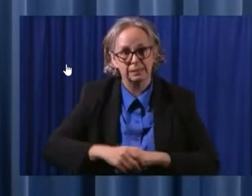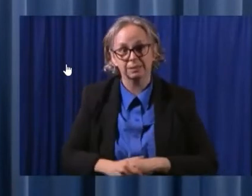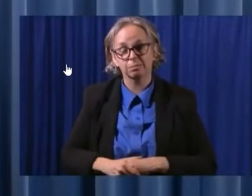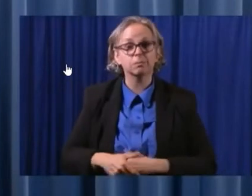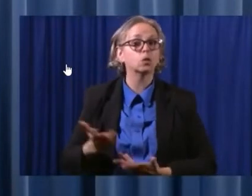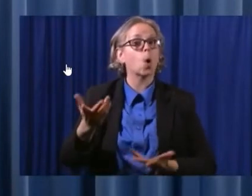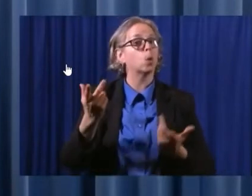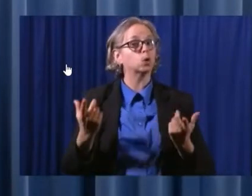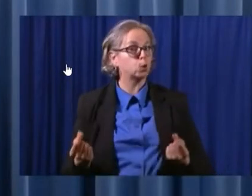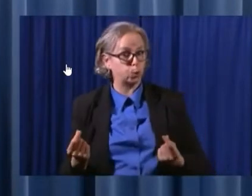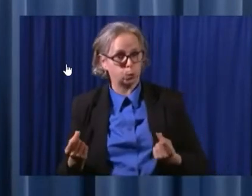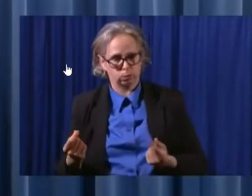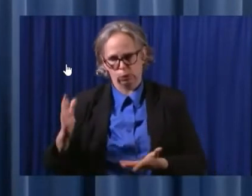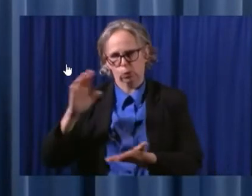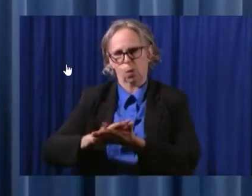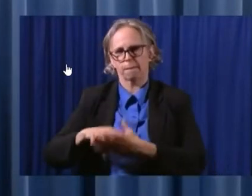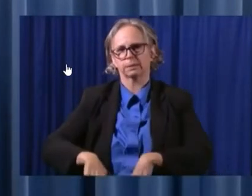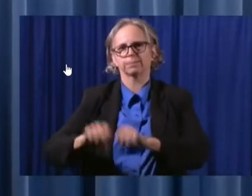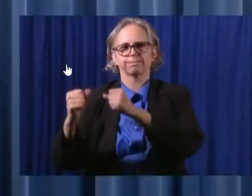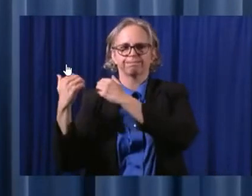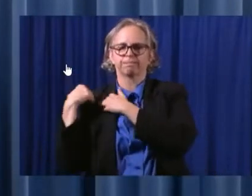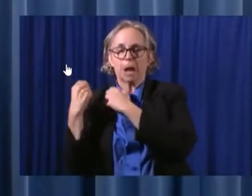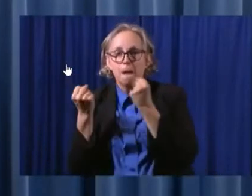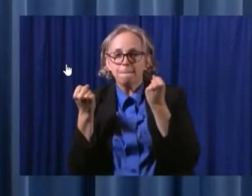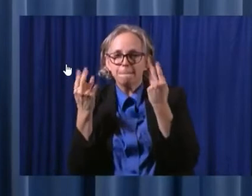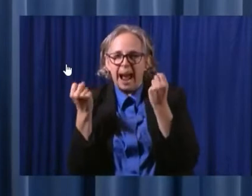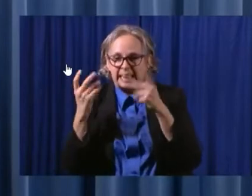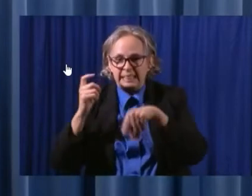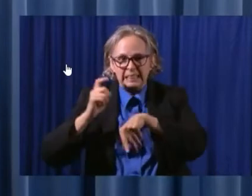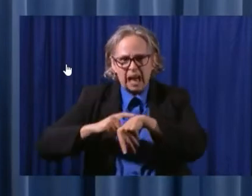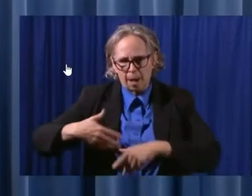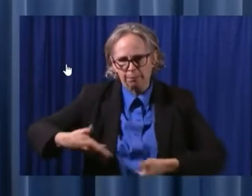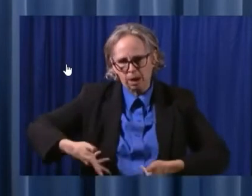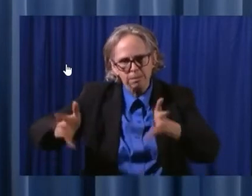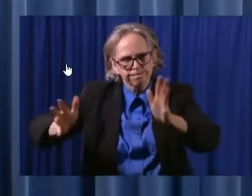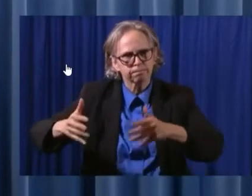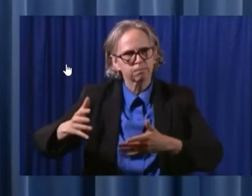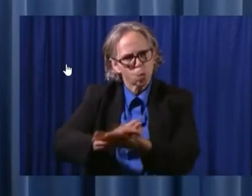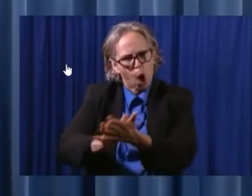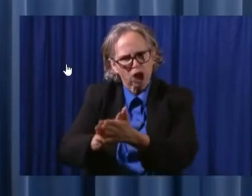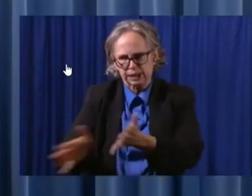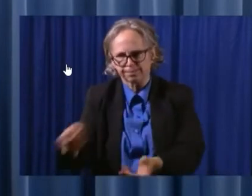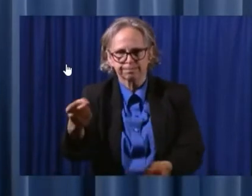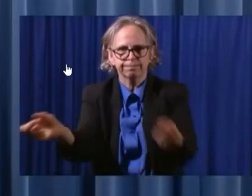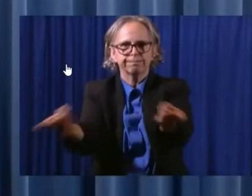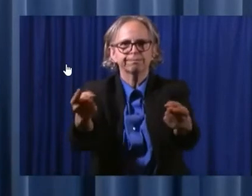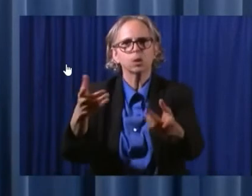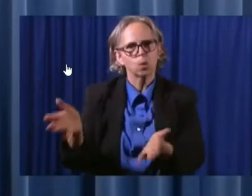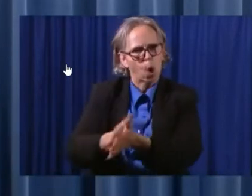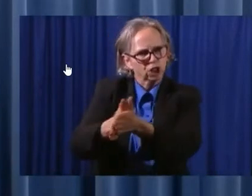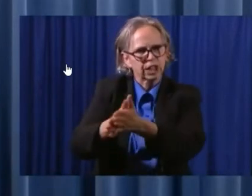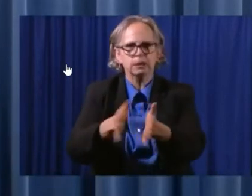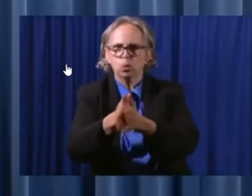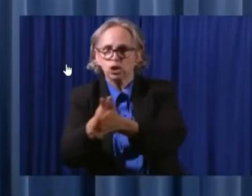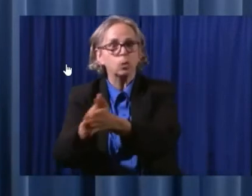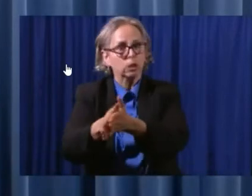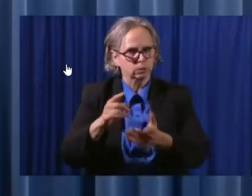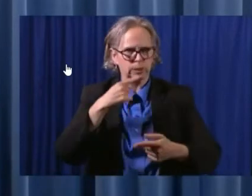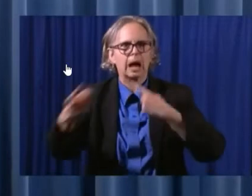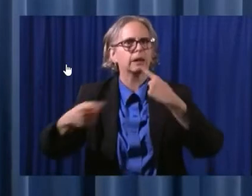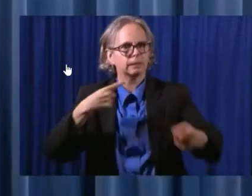for students and teachers to wash their hands throughout the day. To supplement this, schools must provide hand sanitizer in high-traffic